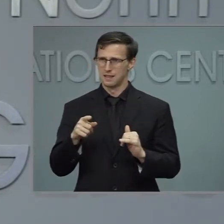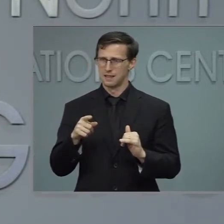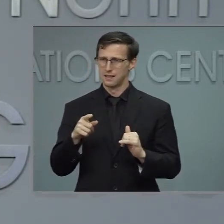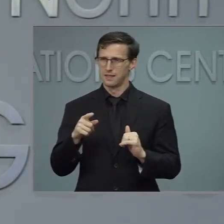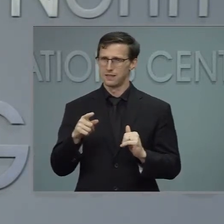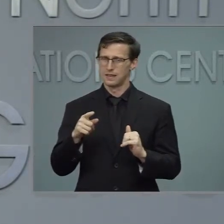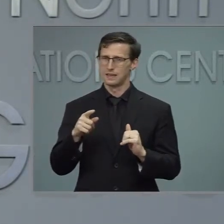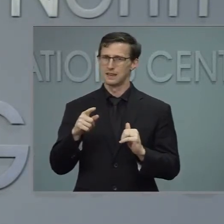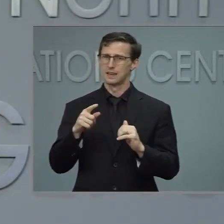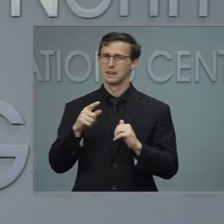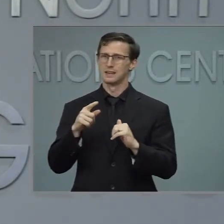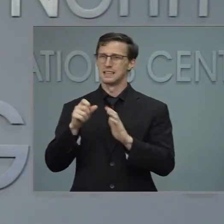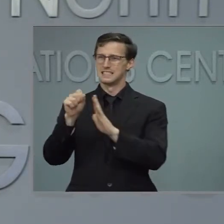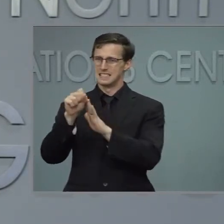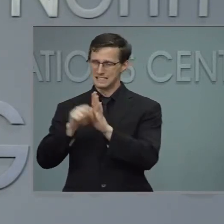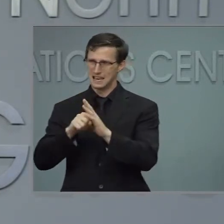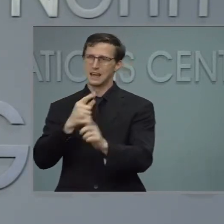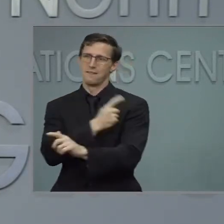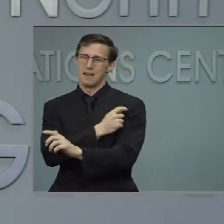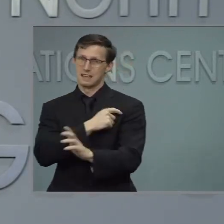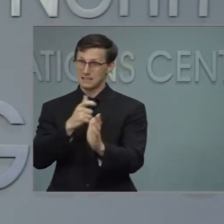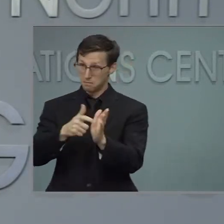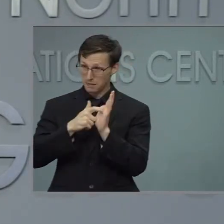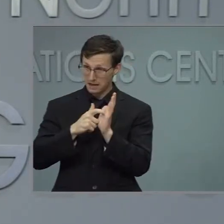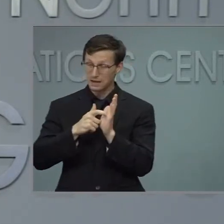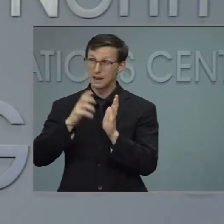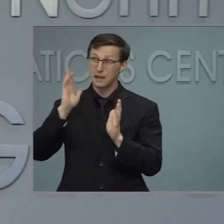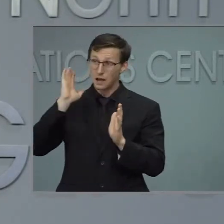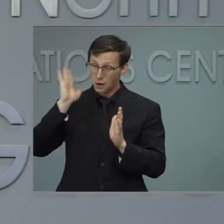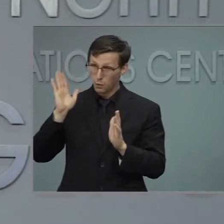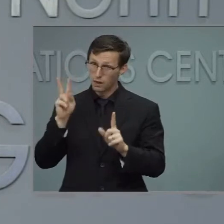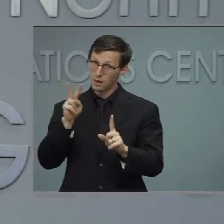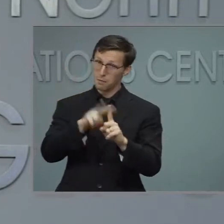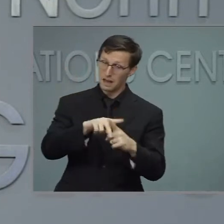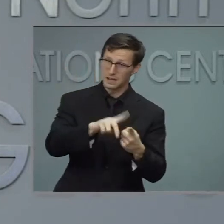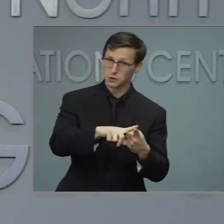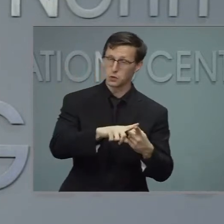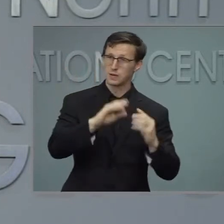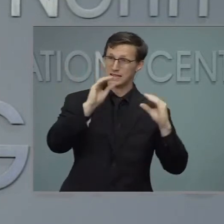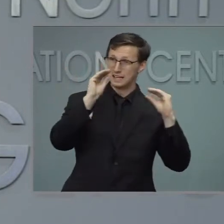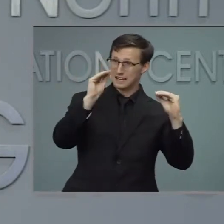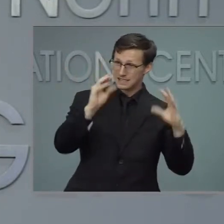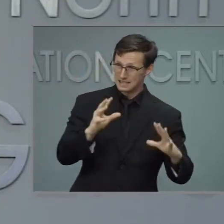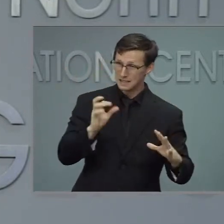applies to teachers and other school-based state employees? And if not, why not?